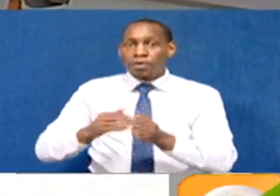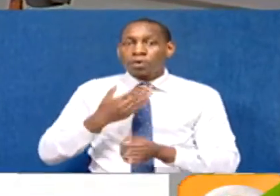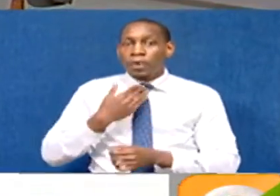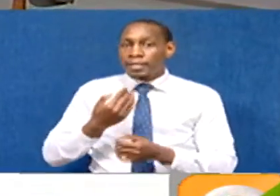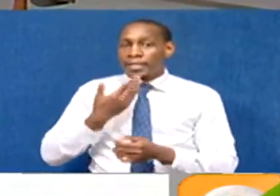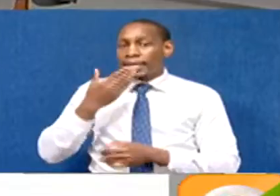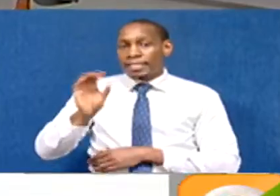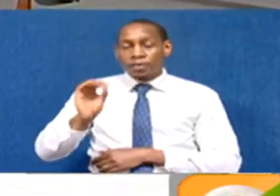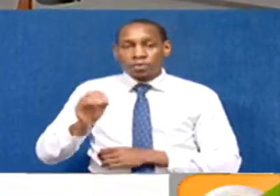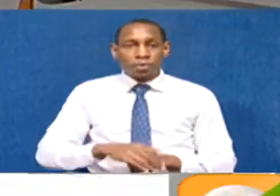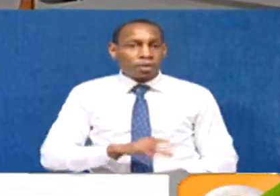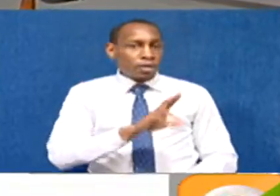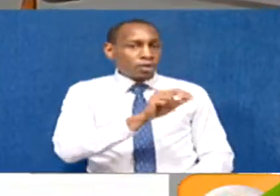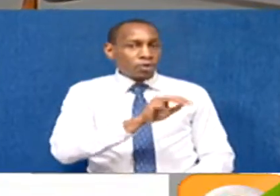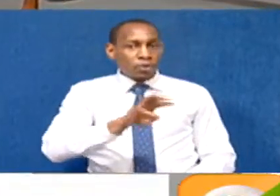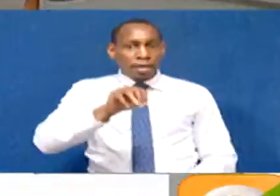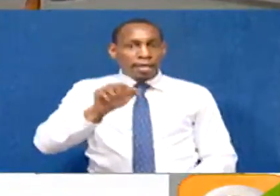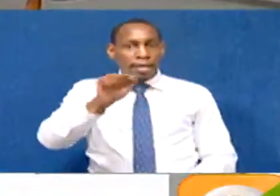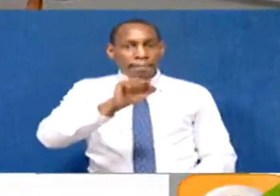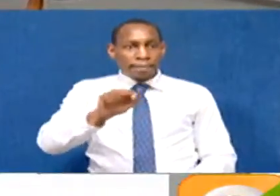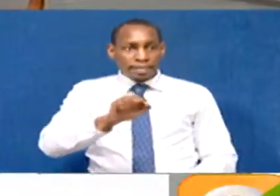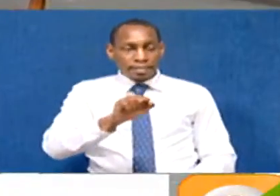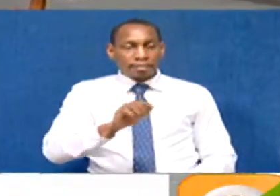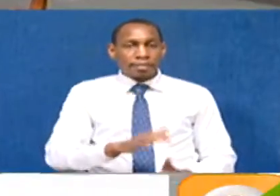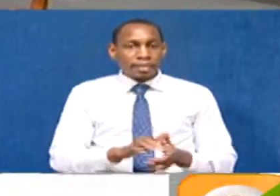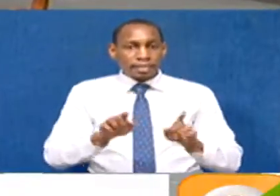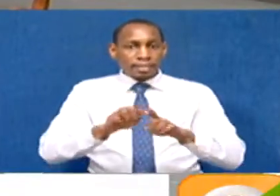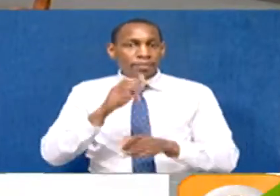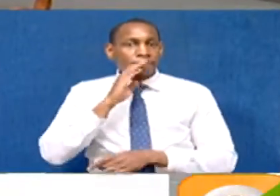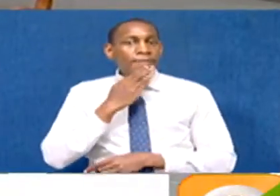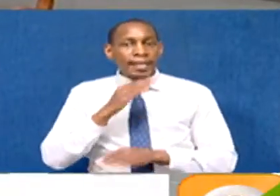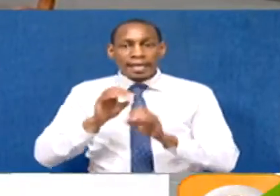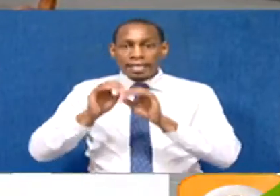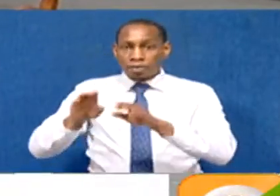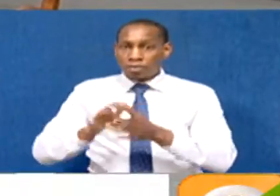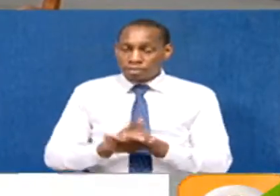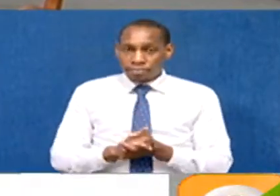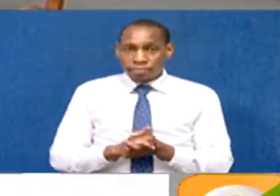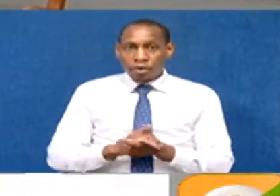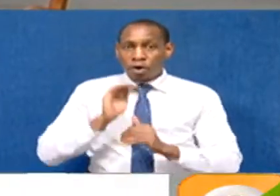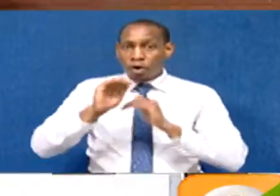want me to say about it. No. MPs, look at the ones Musalia thought he was living with.